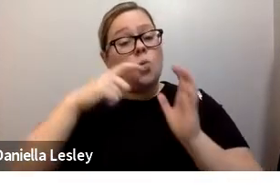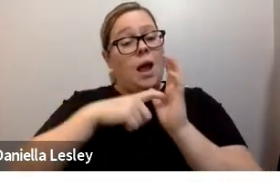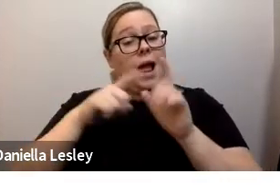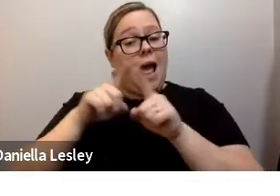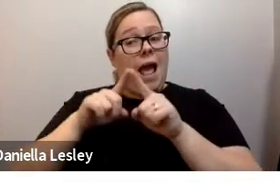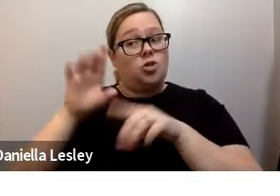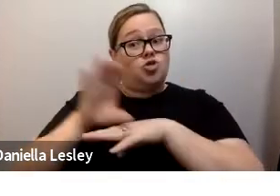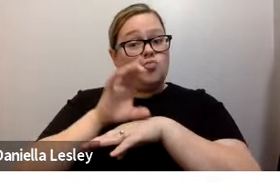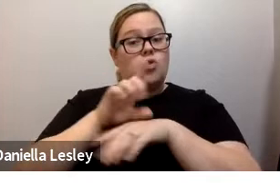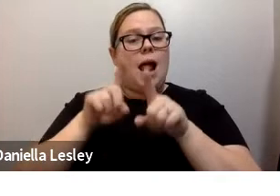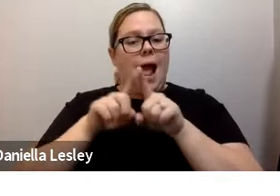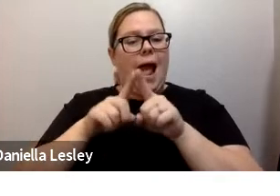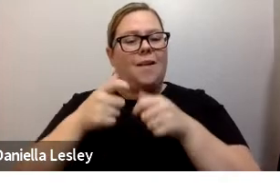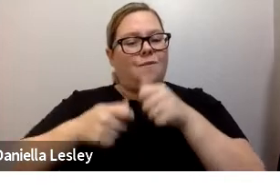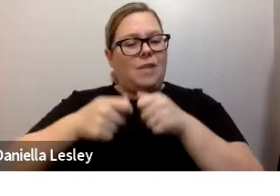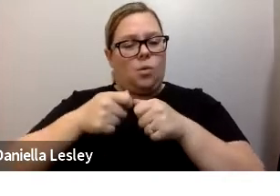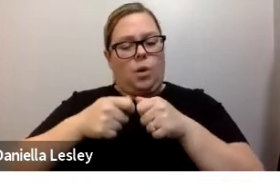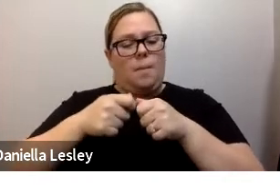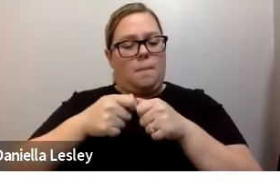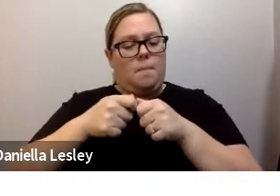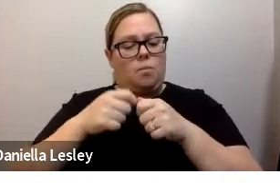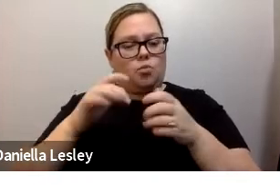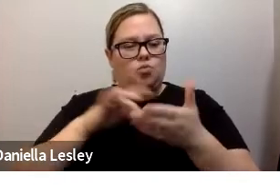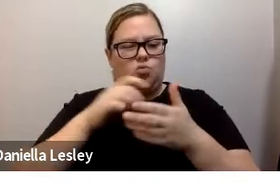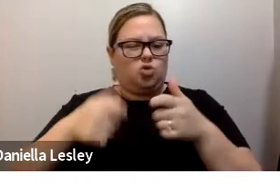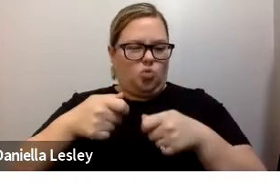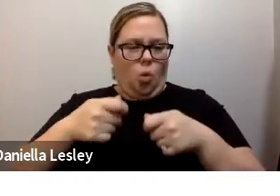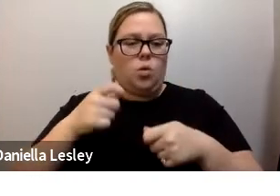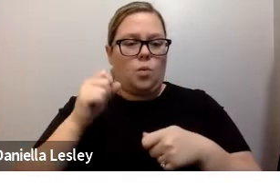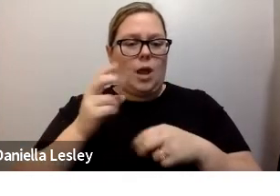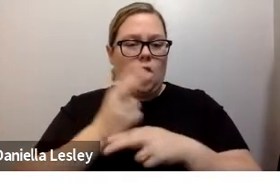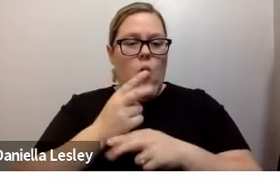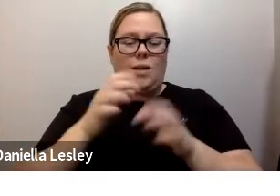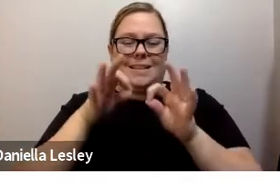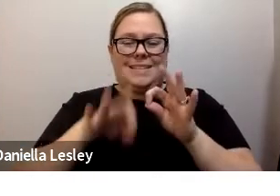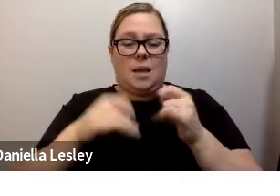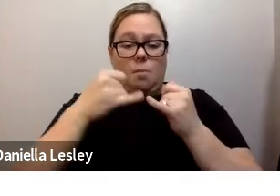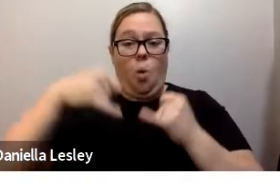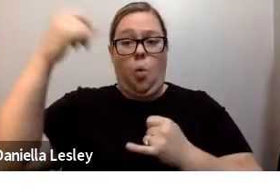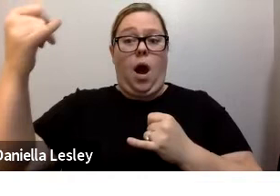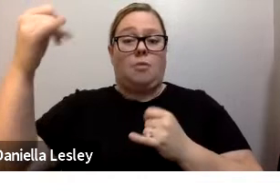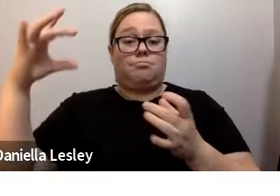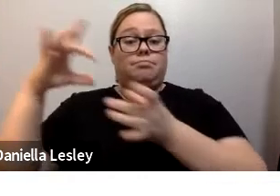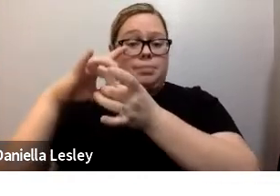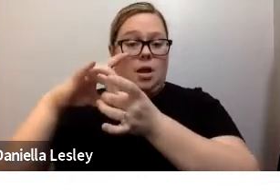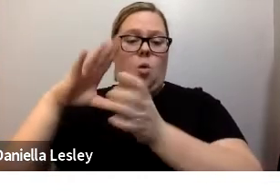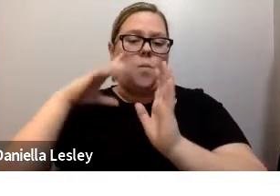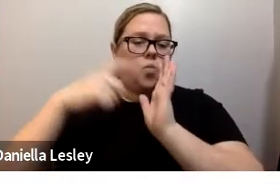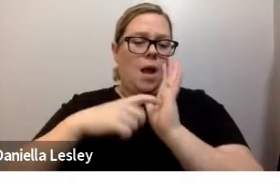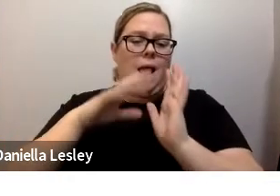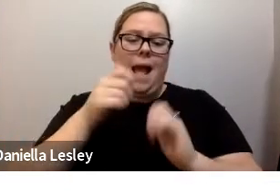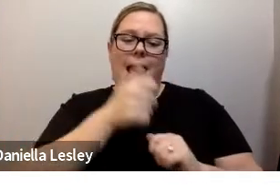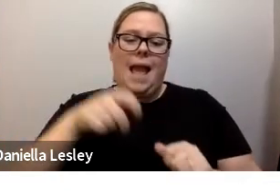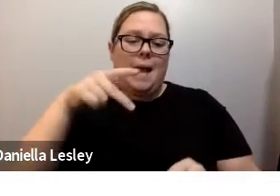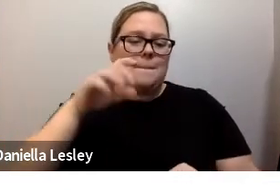video game controller, meaning that we can connect these jump pads with a simple wire, and they will be recognized by any PC as a video